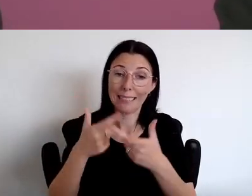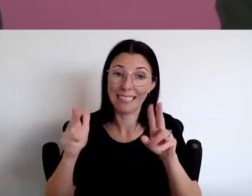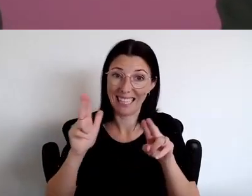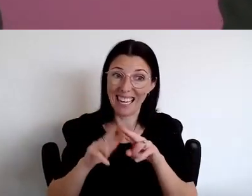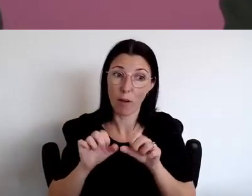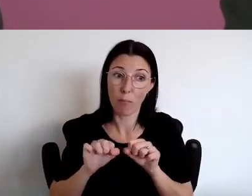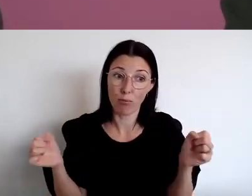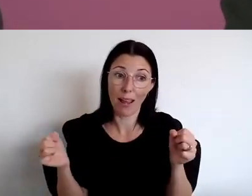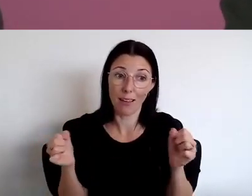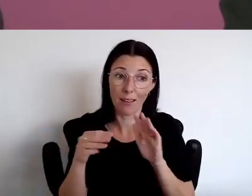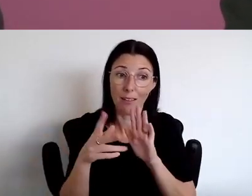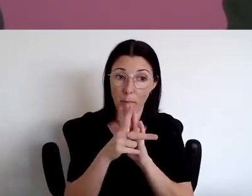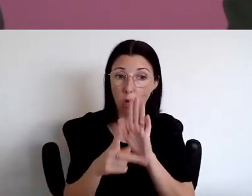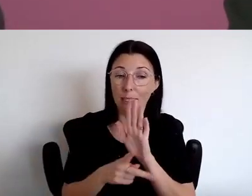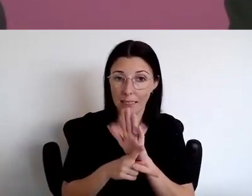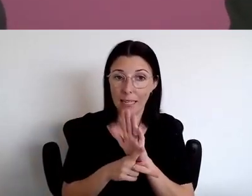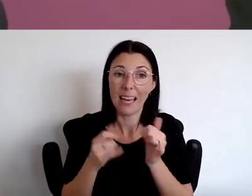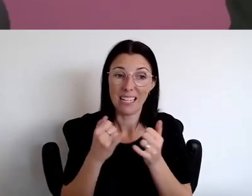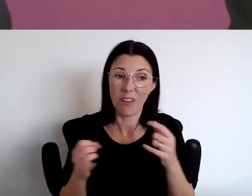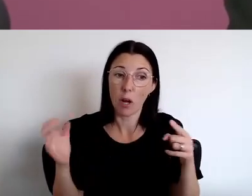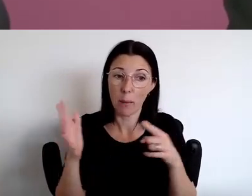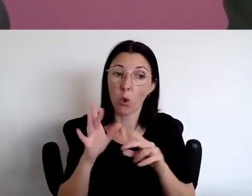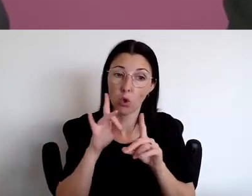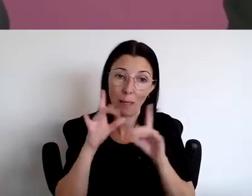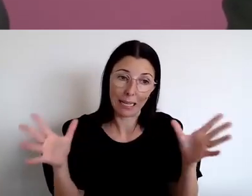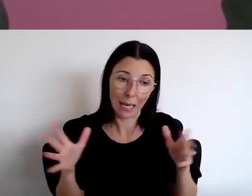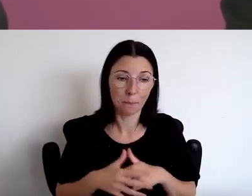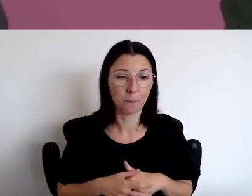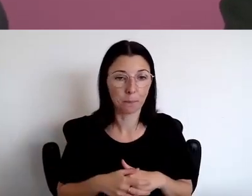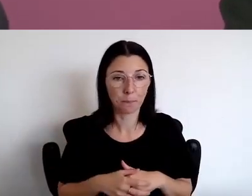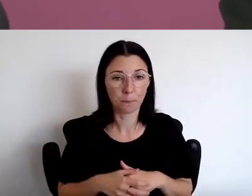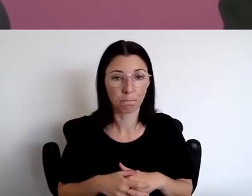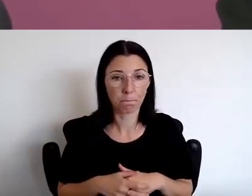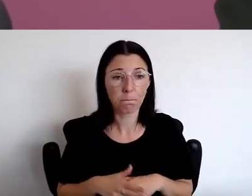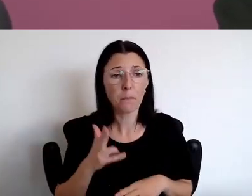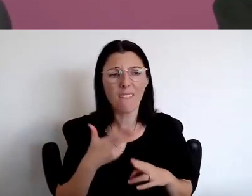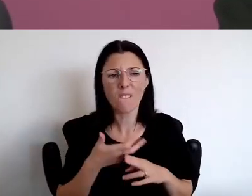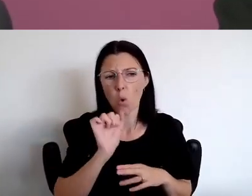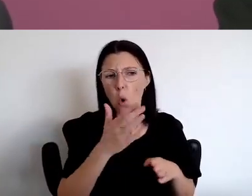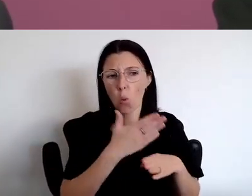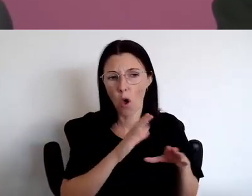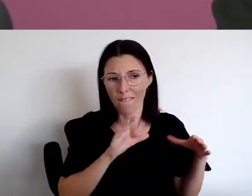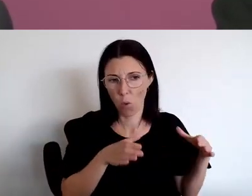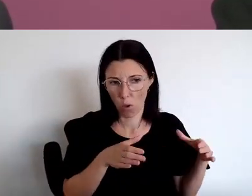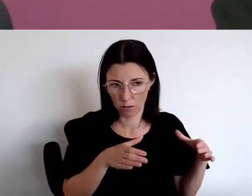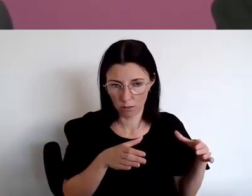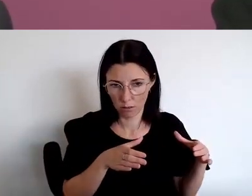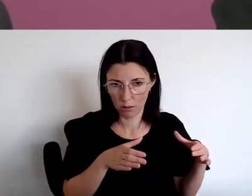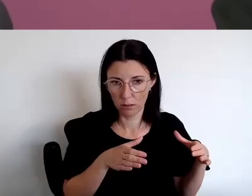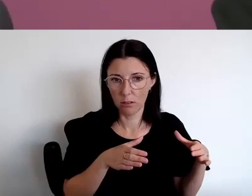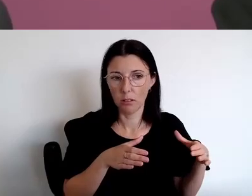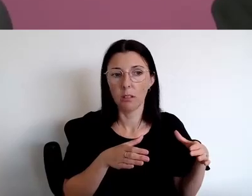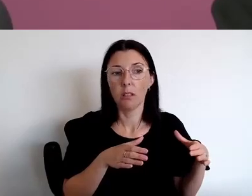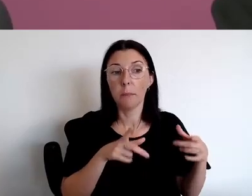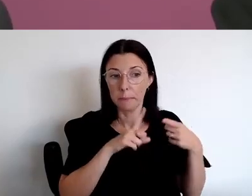those processes and policies. I think that's really important. For your existing workforce, I think continually